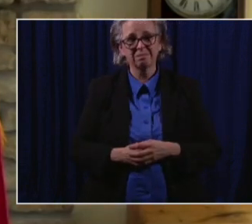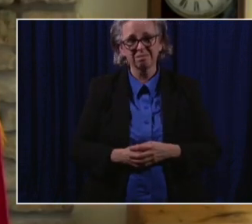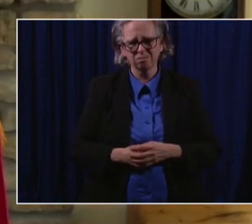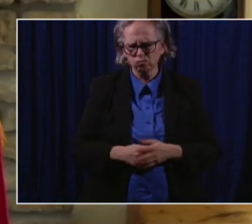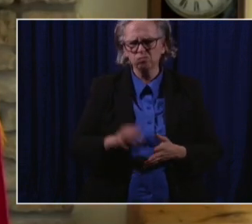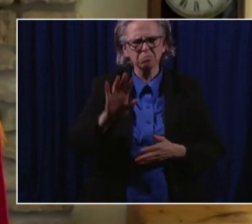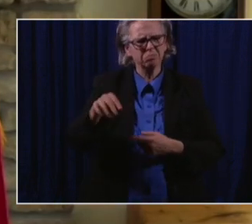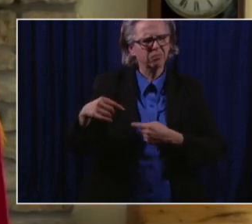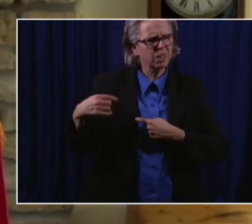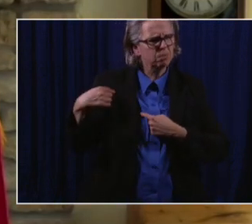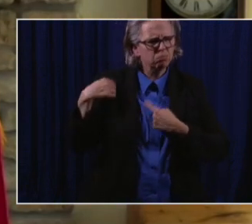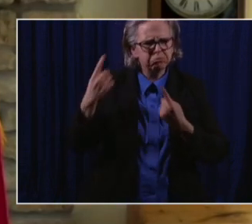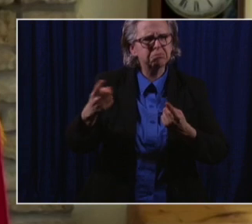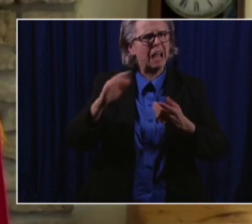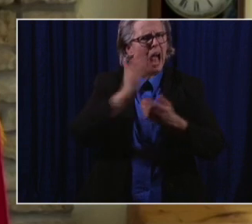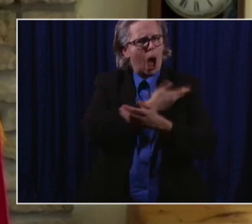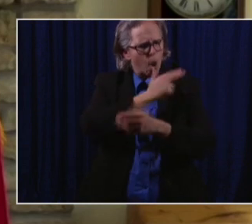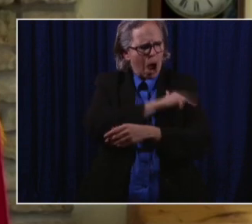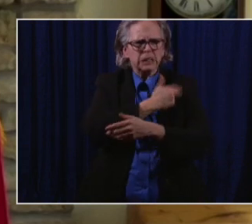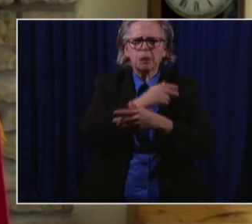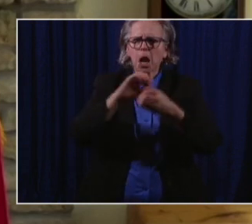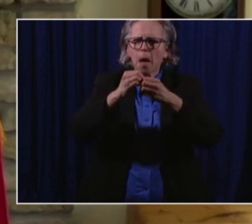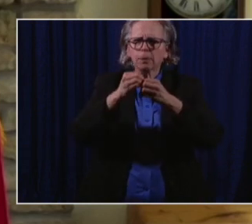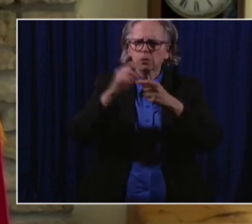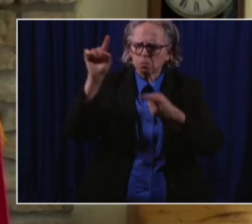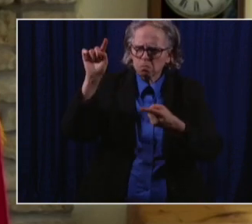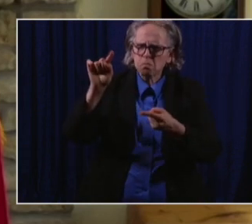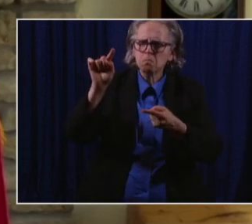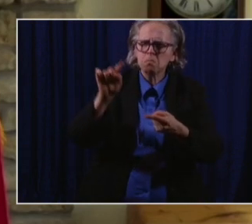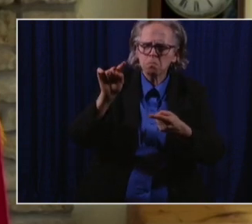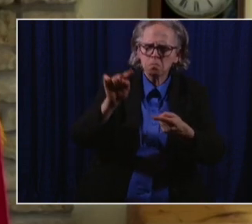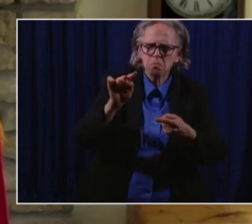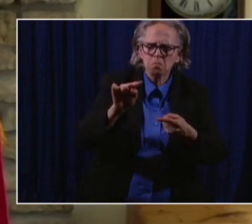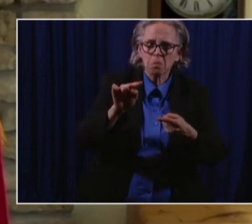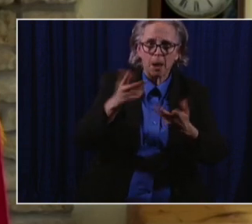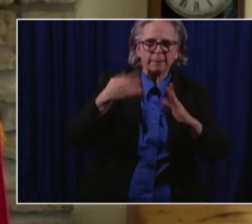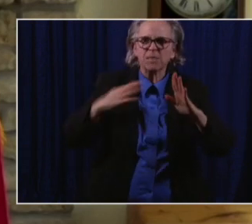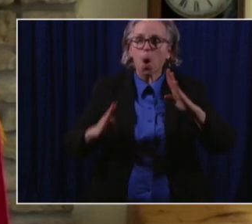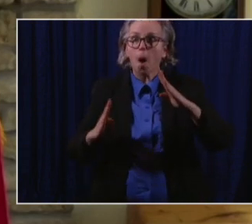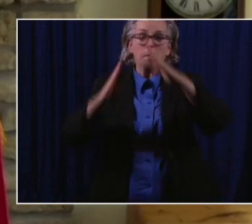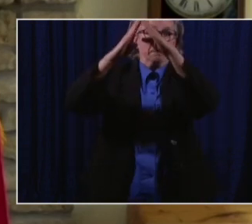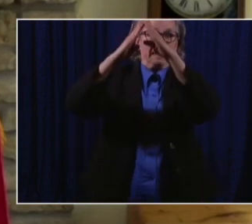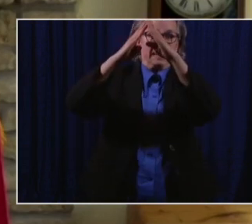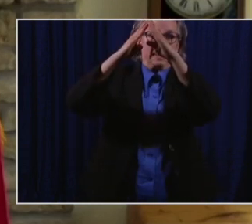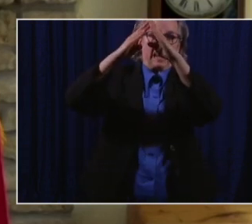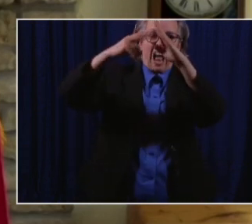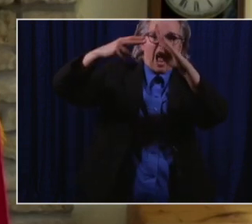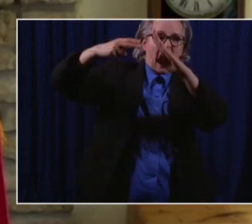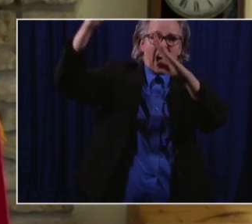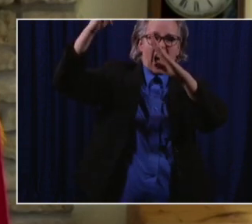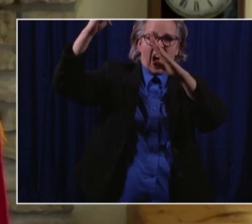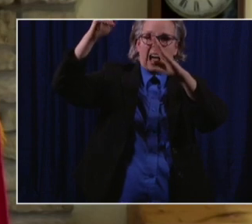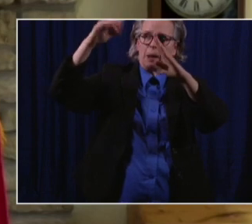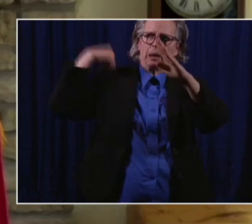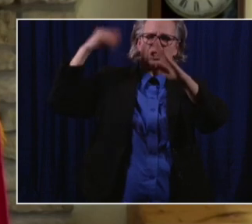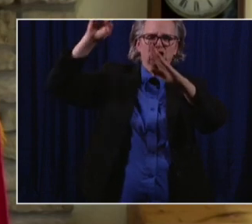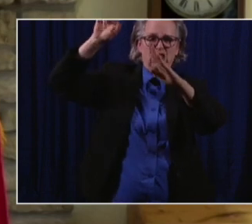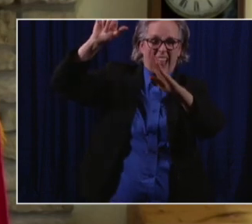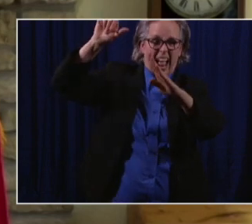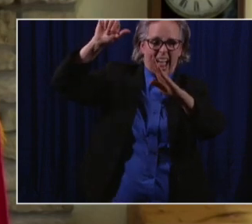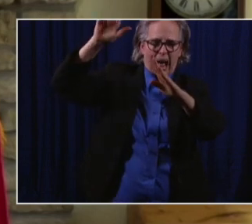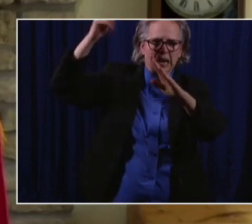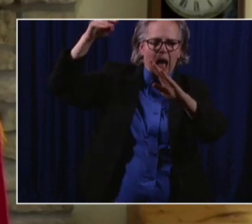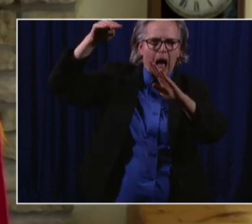declining for many weeks since our peak in mid-July. Unfortunately, we started to see that trend change a few weeks